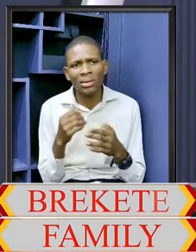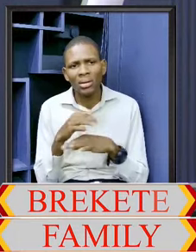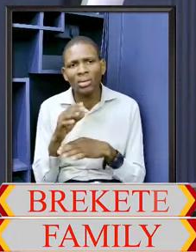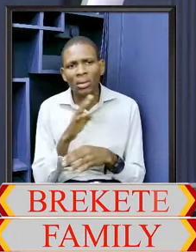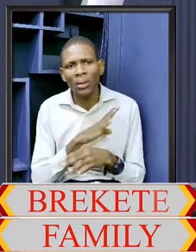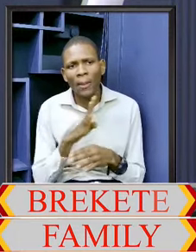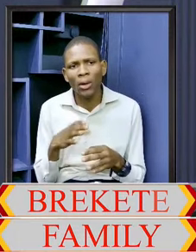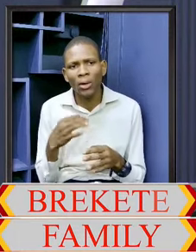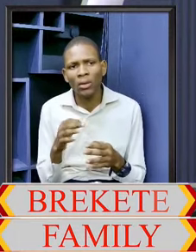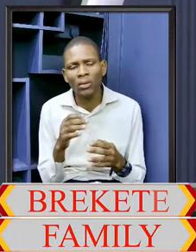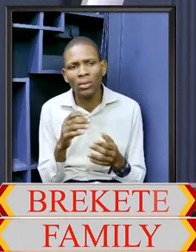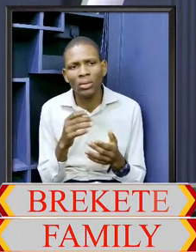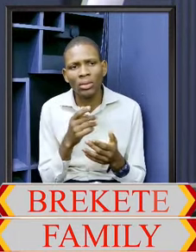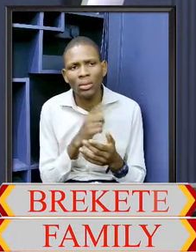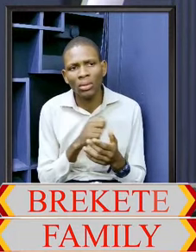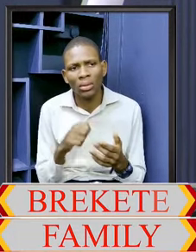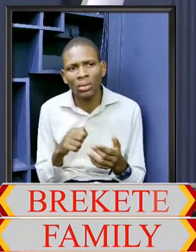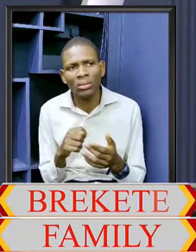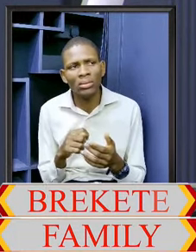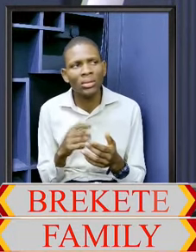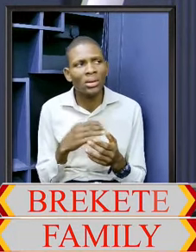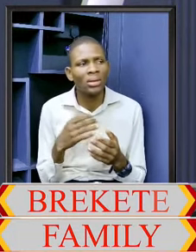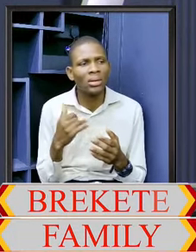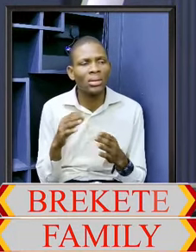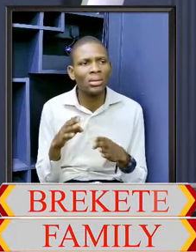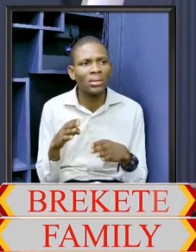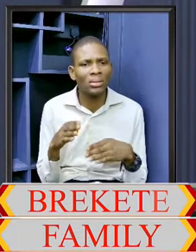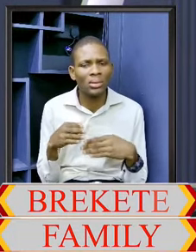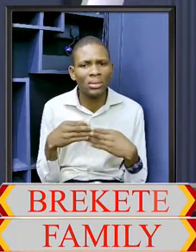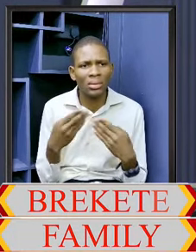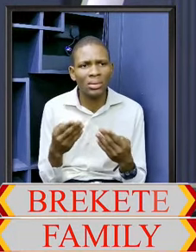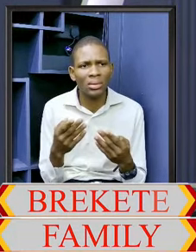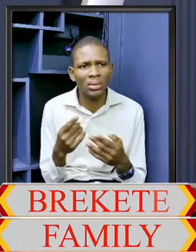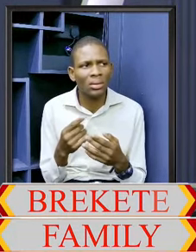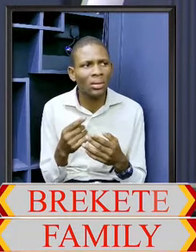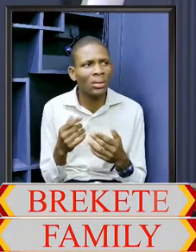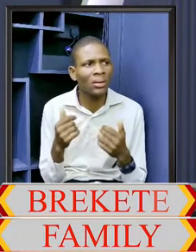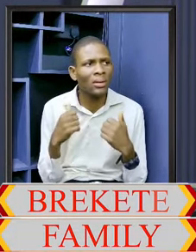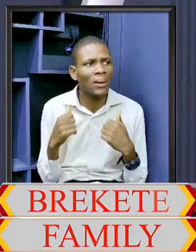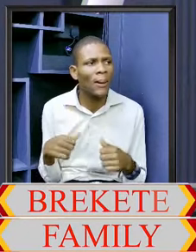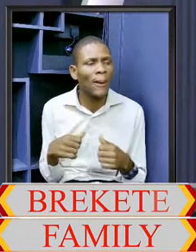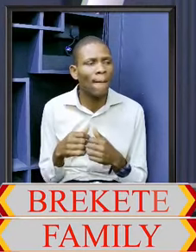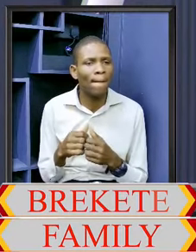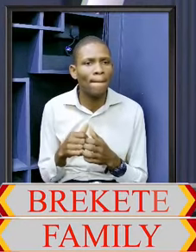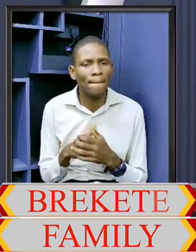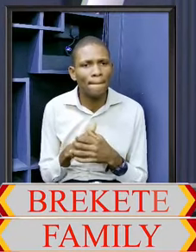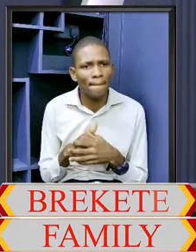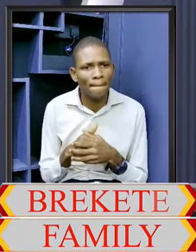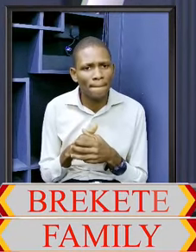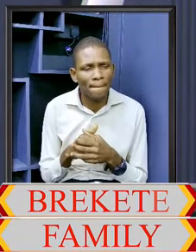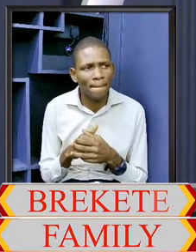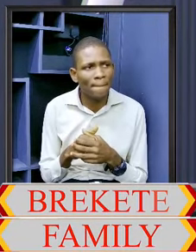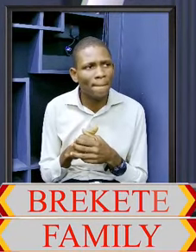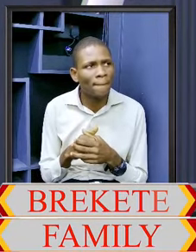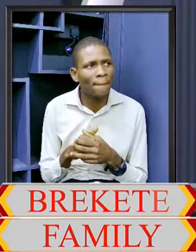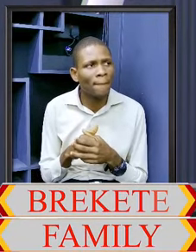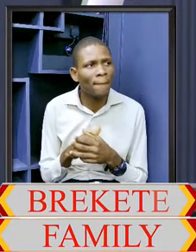Trustees. Because now, if they allege someone, until when they prove that this is what we are